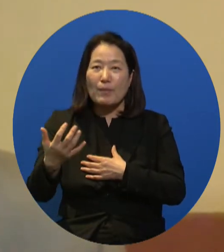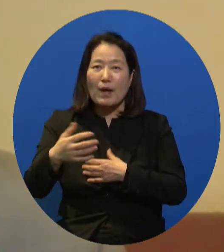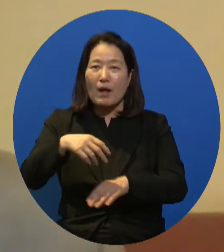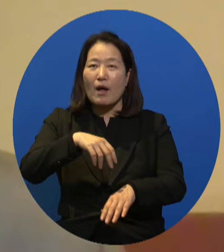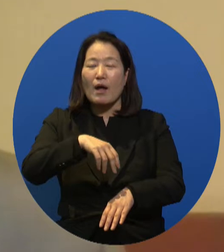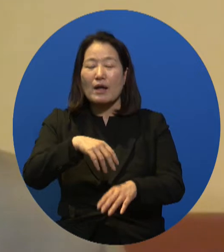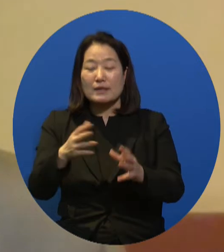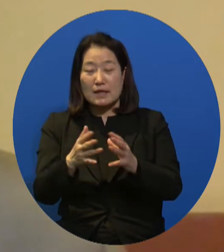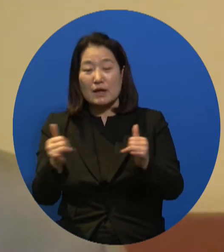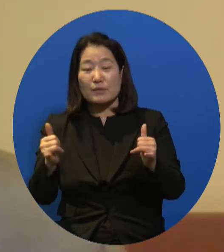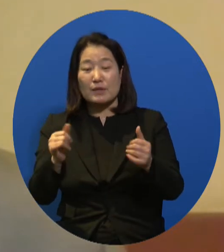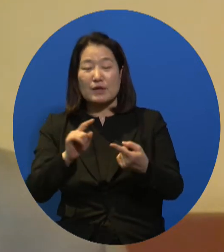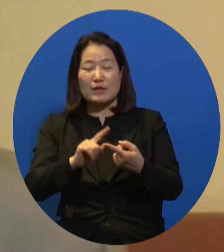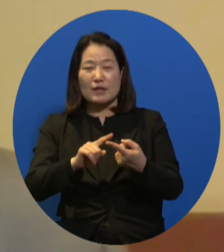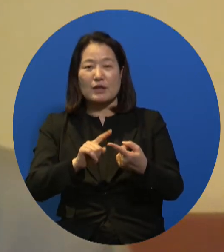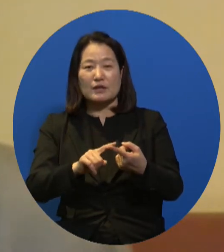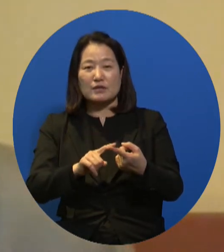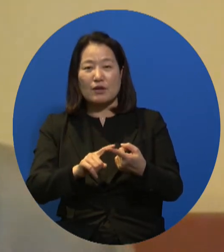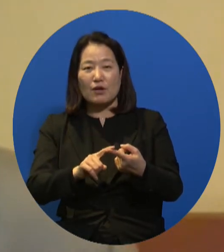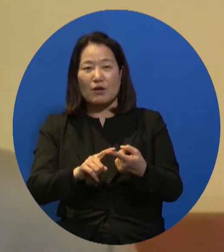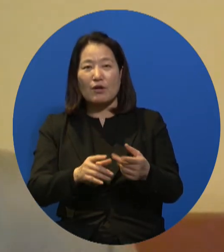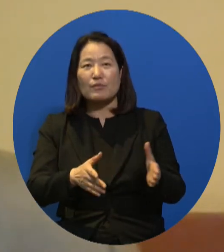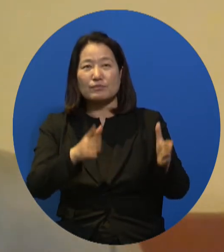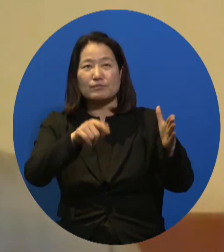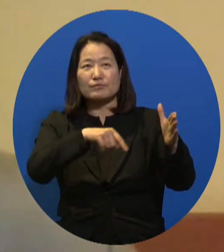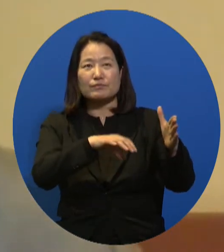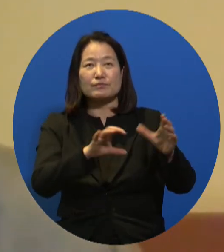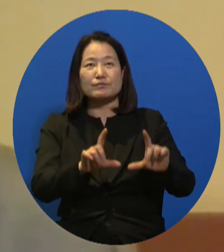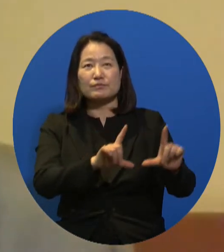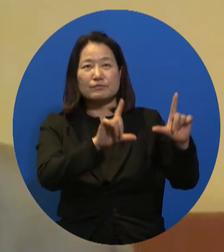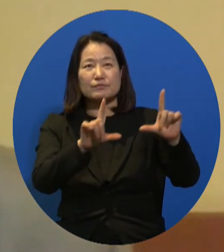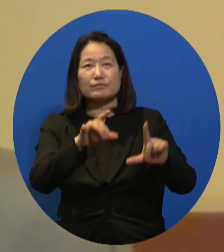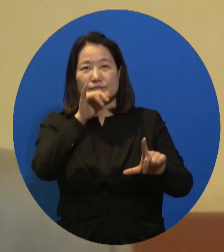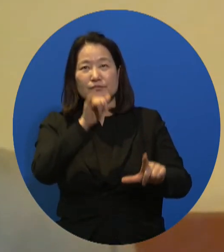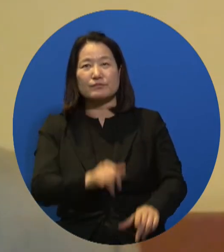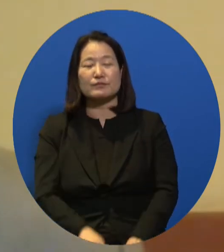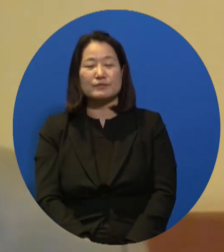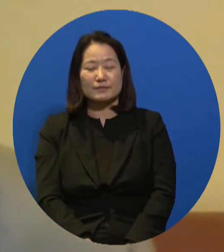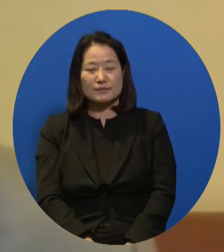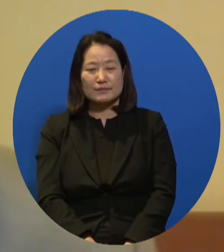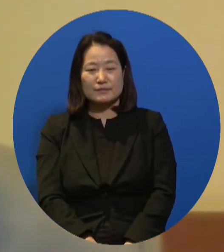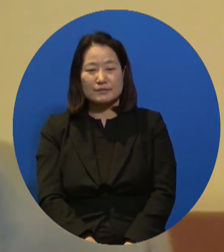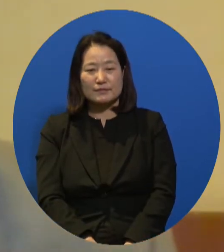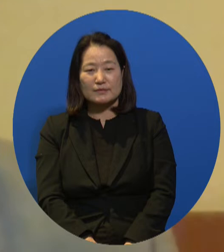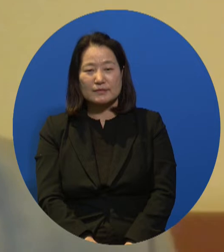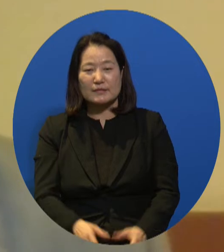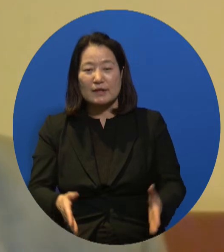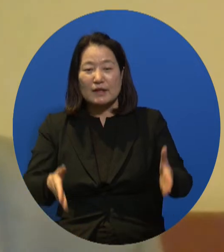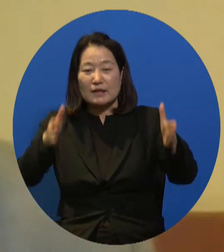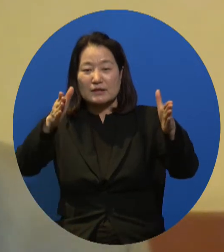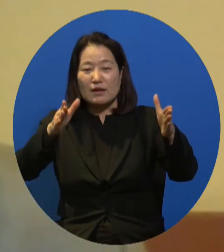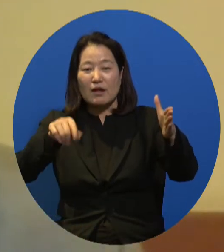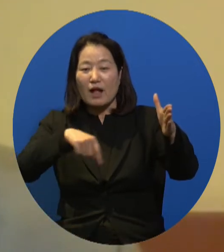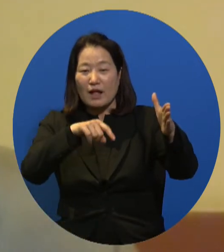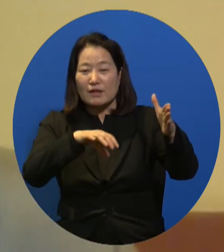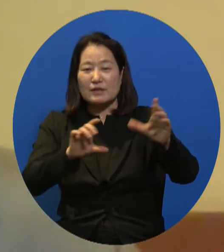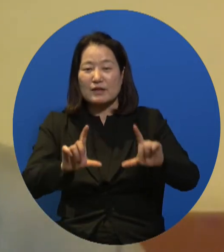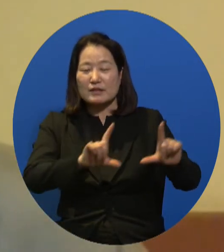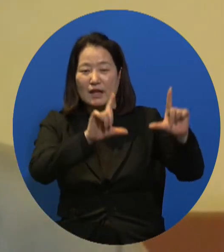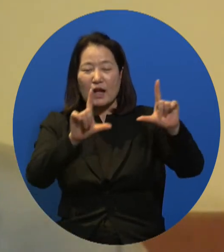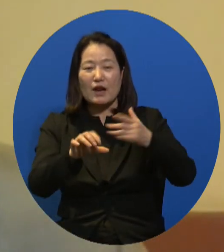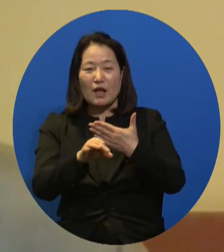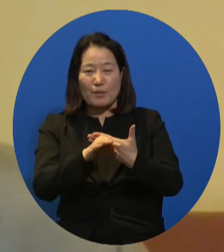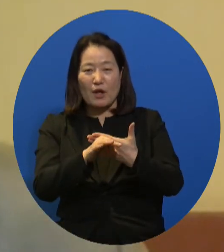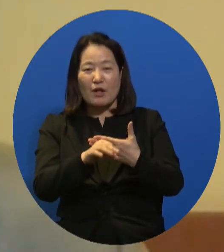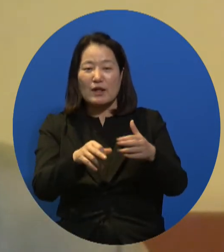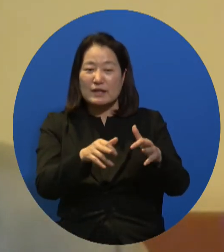of institutionalization result in grave violations of the Convention and of the rights of children,